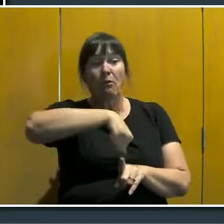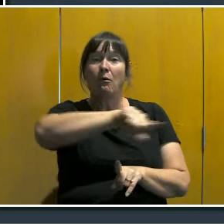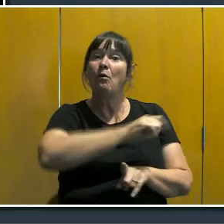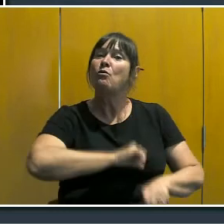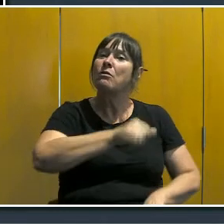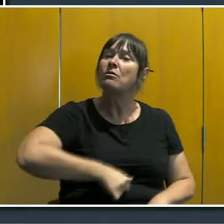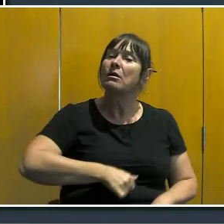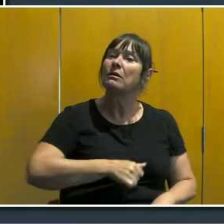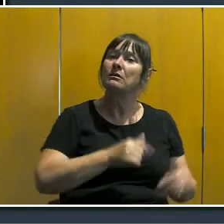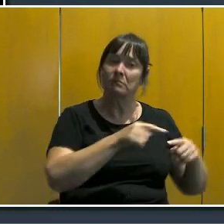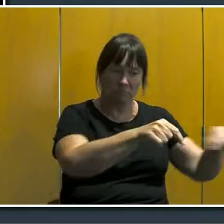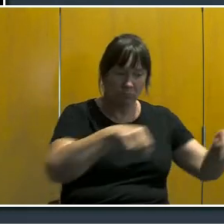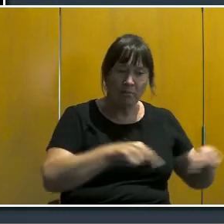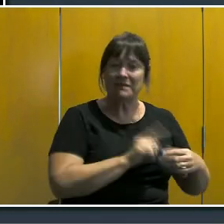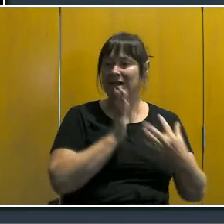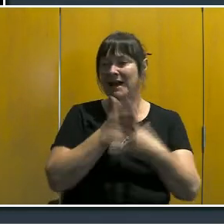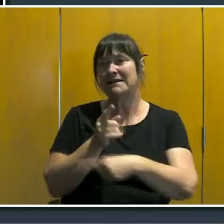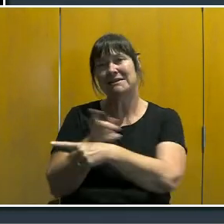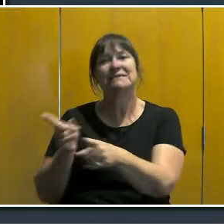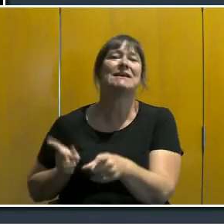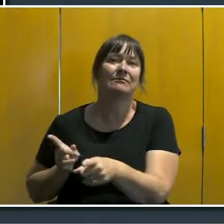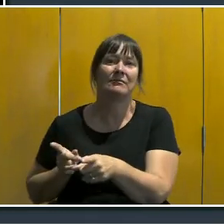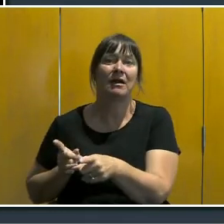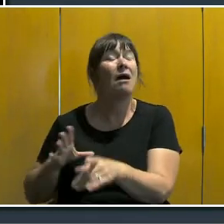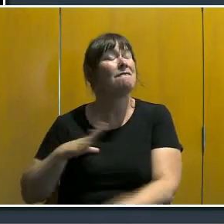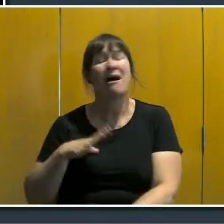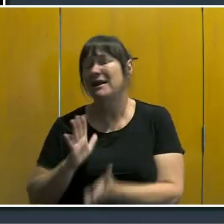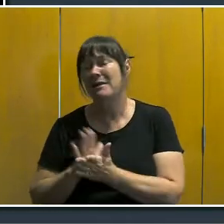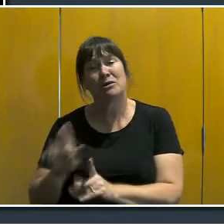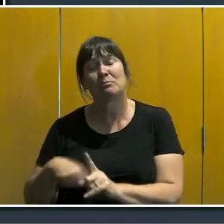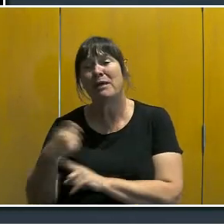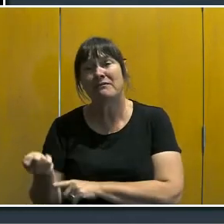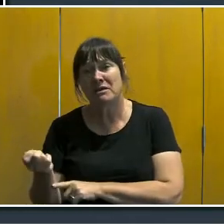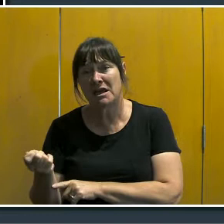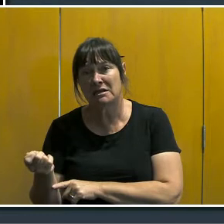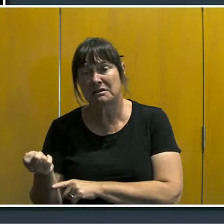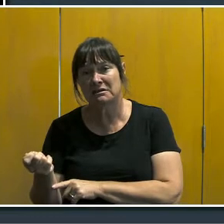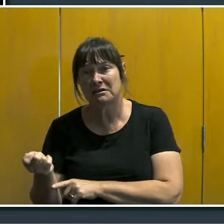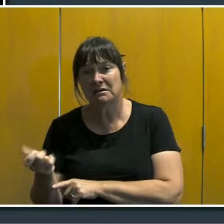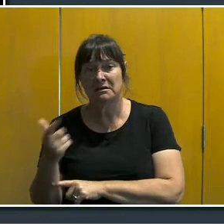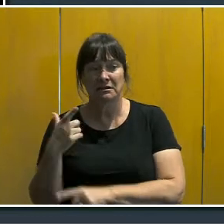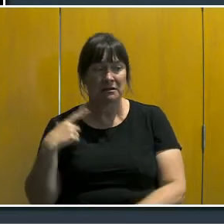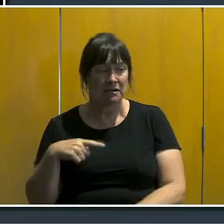same services, which we don't balk at paying for. This is given for the reason for including both types